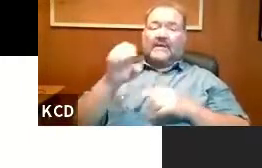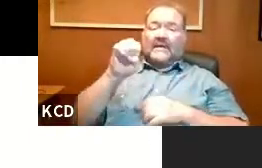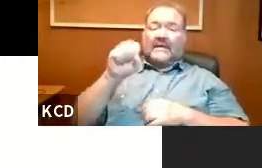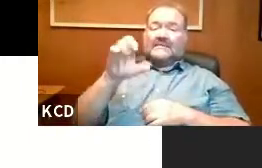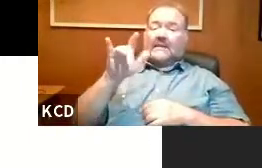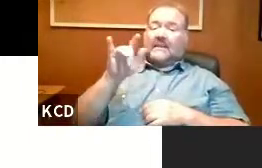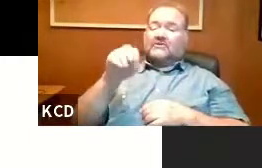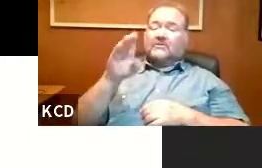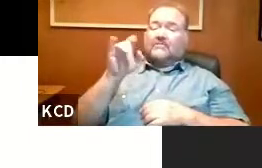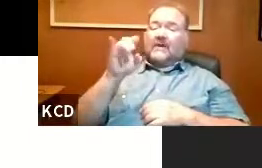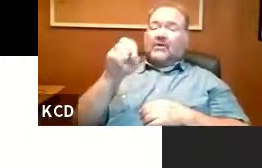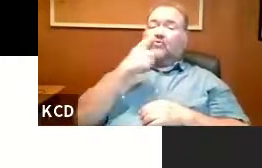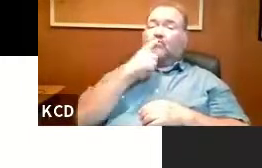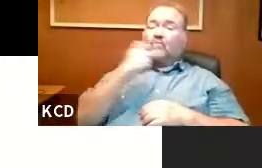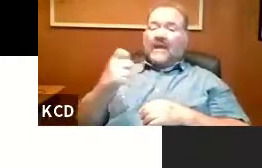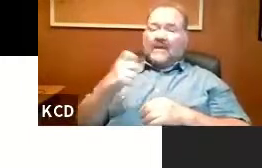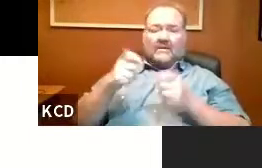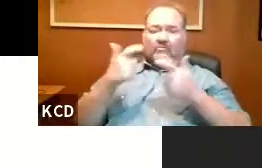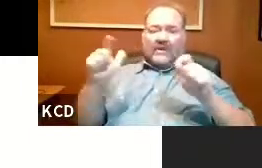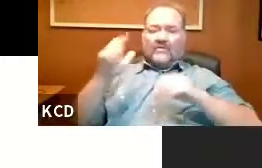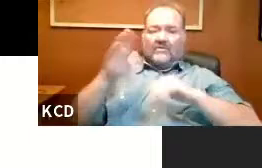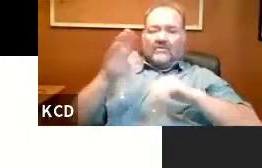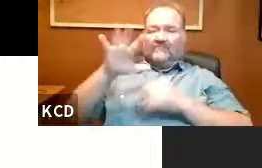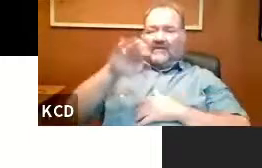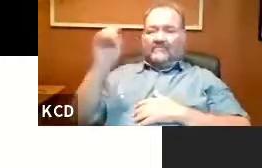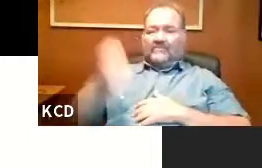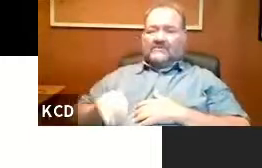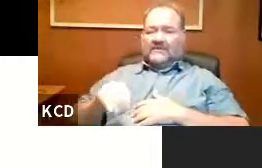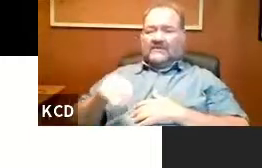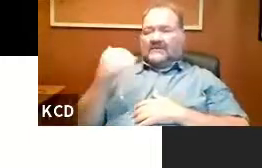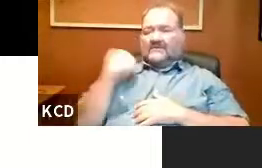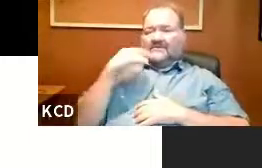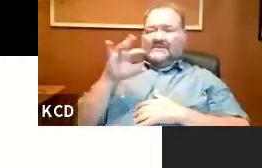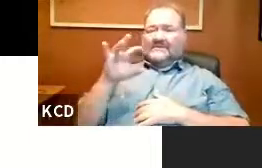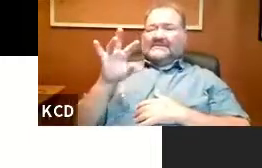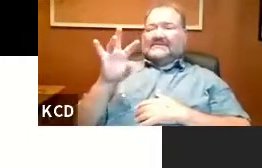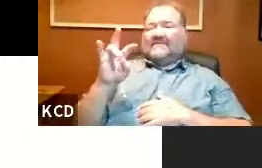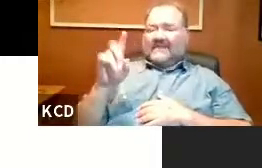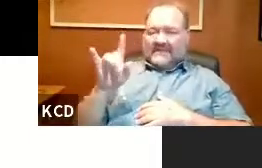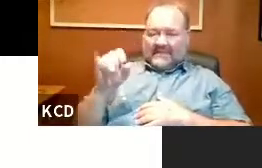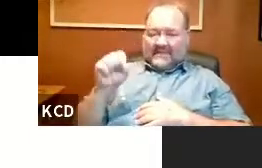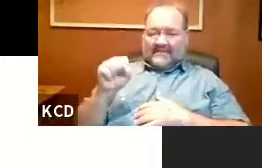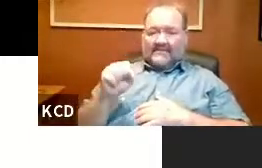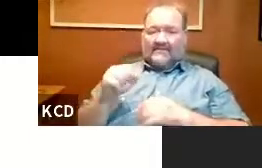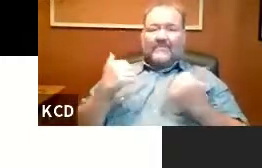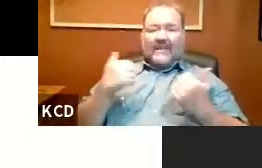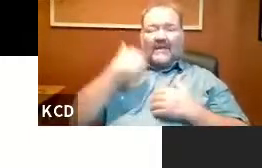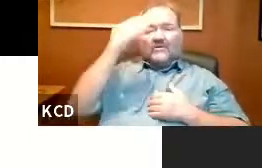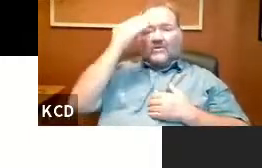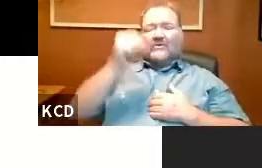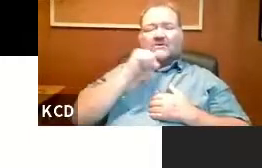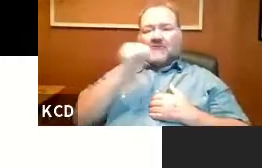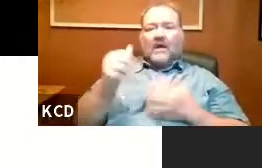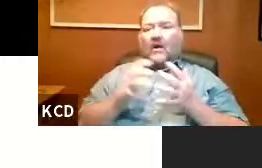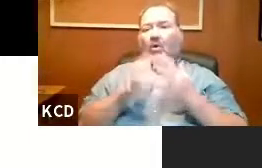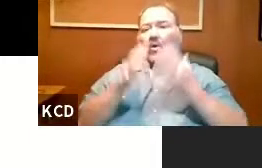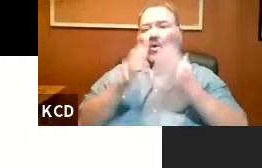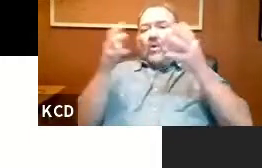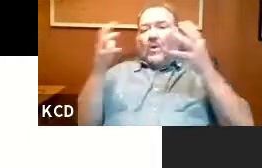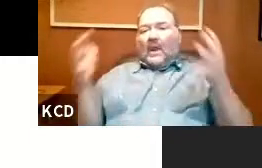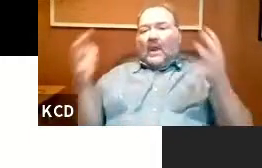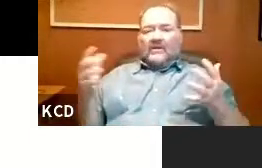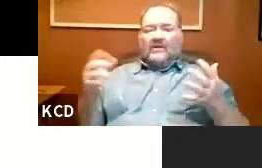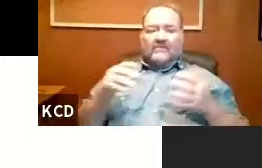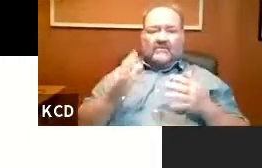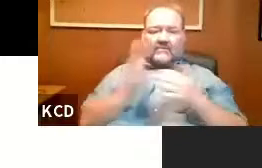barrier in red is greater than 5% daily average over the most recent 7 days. Now, I know there's not a whole lot of room between